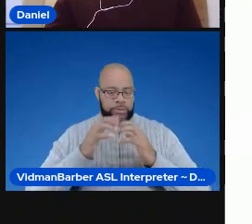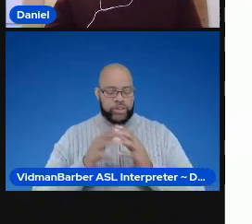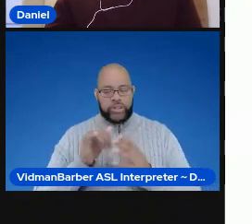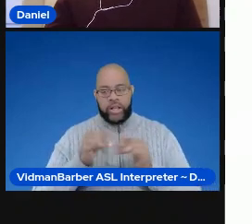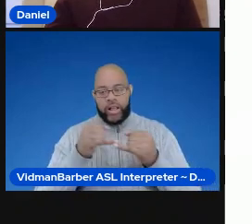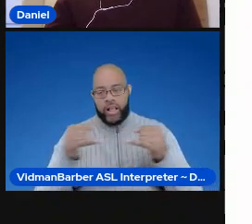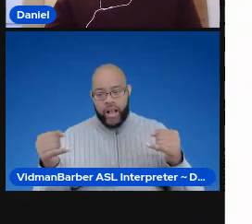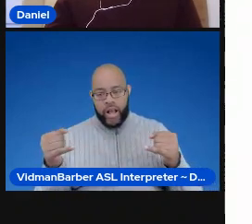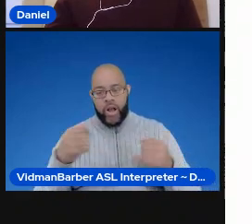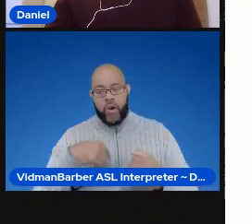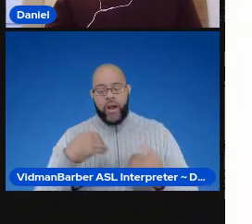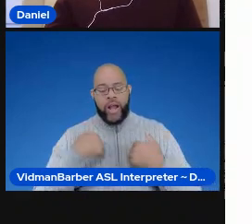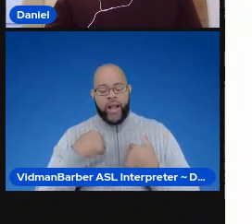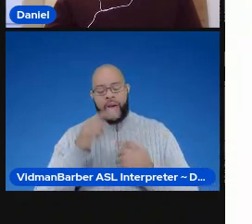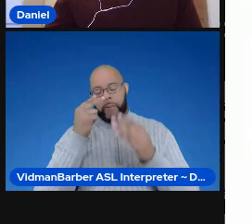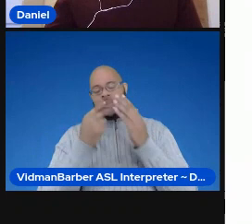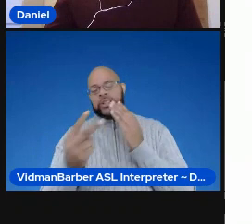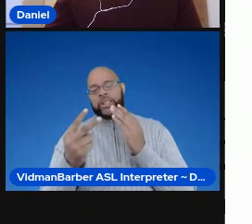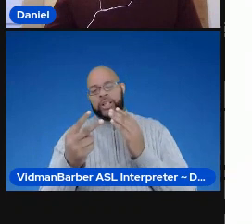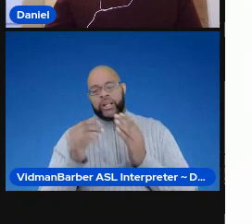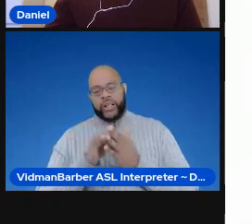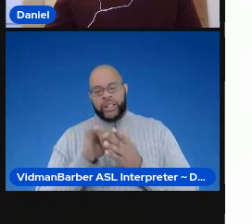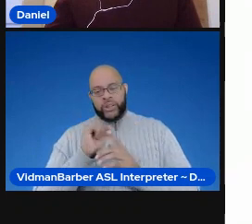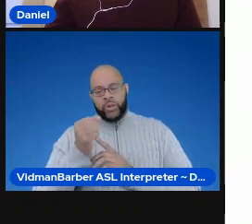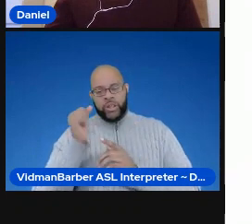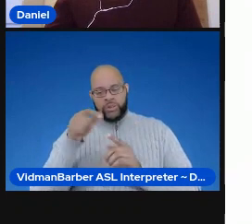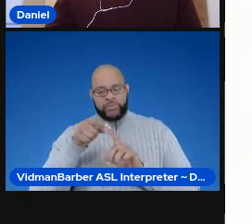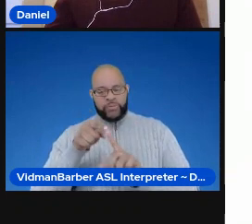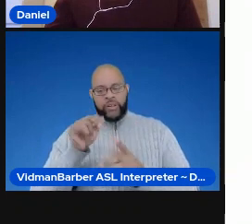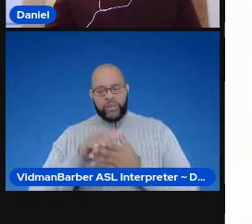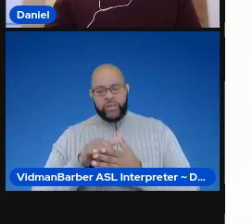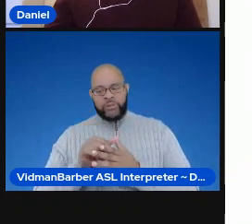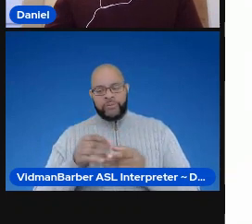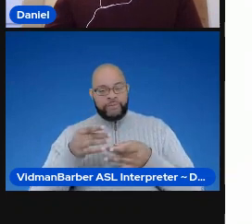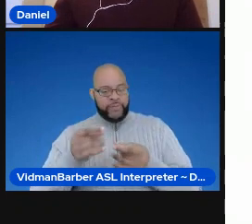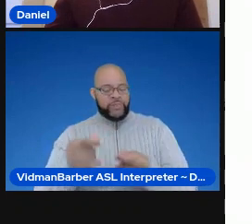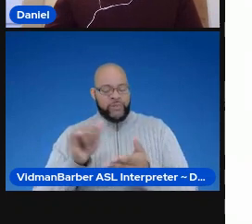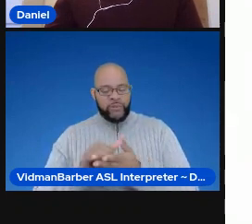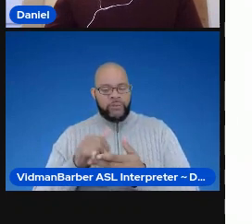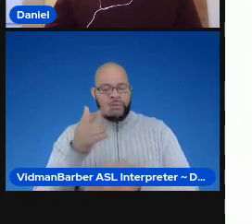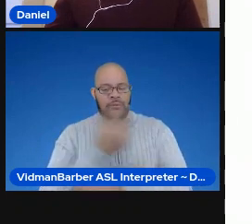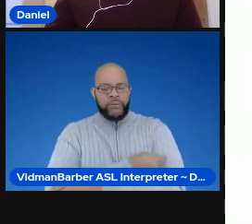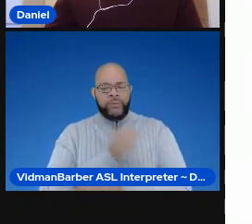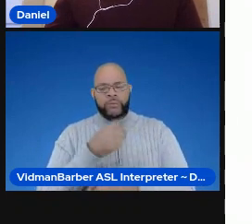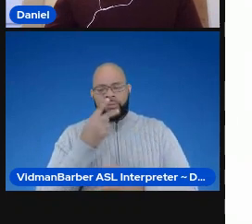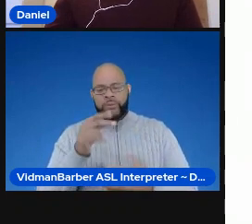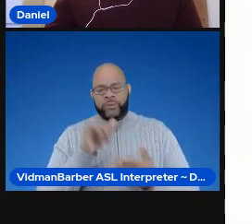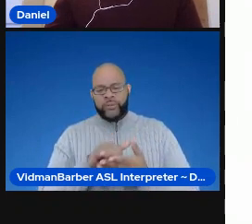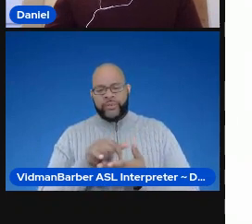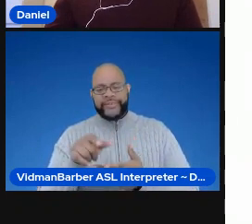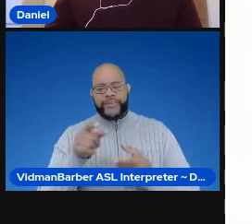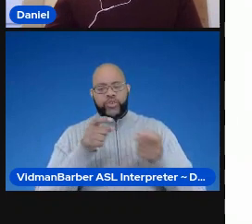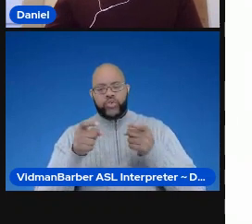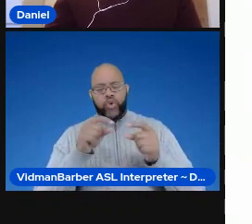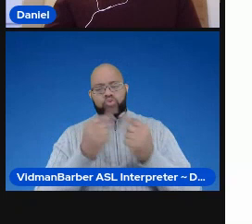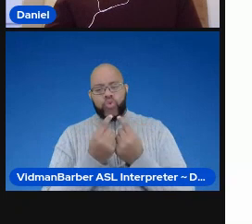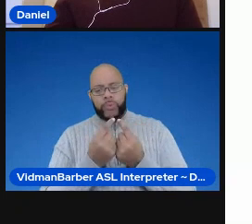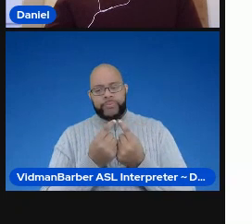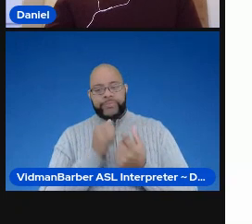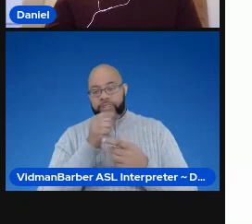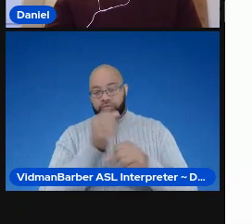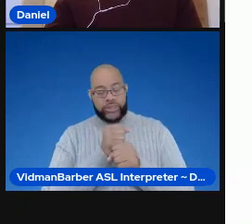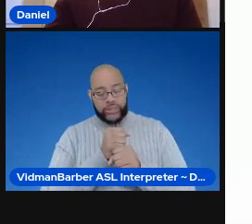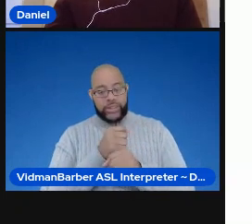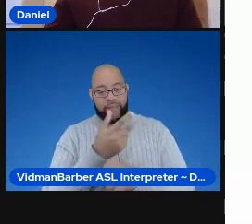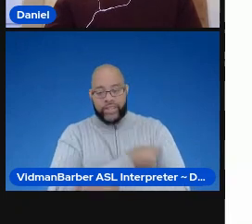where we had predicted the cases to be. So you can see this is the efficacy of the vaccine. And you can see in this control group who didn't receive the vaccine,